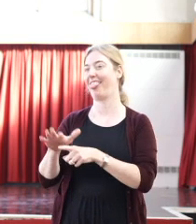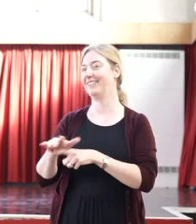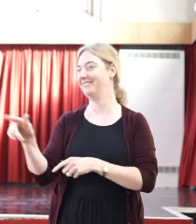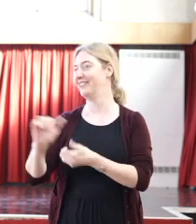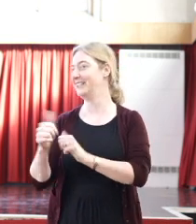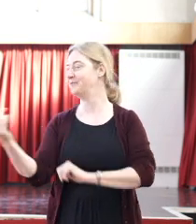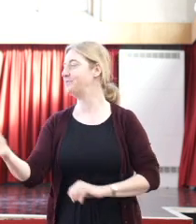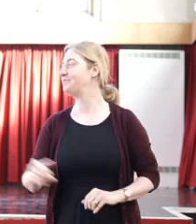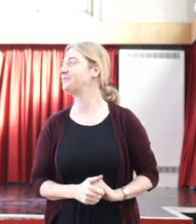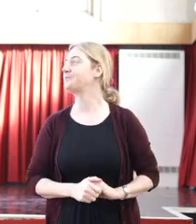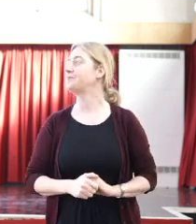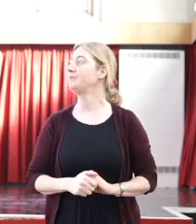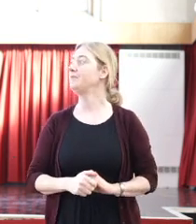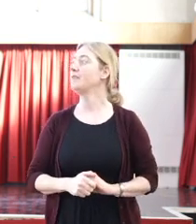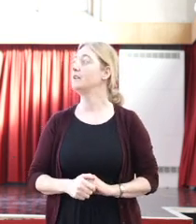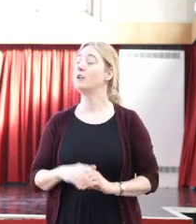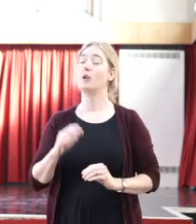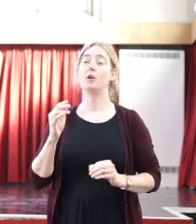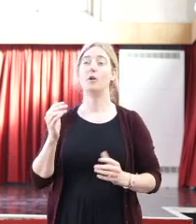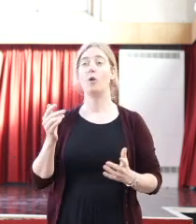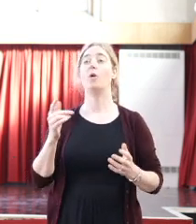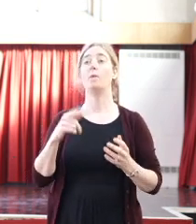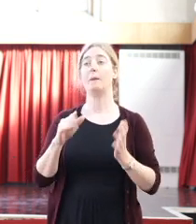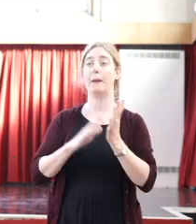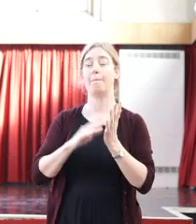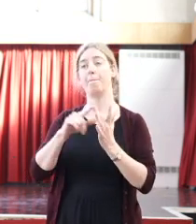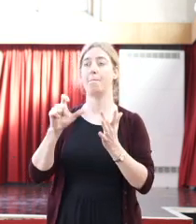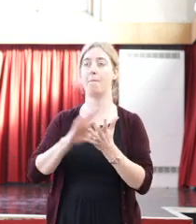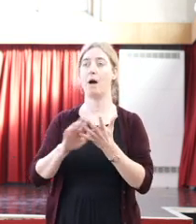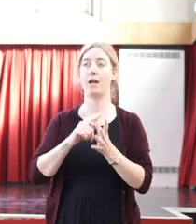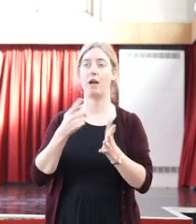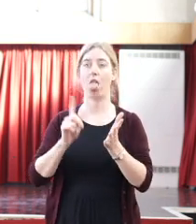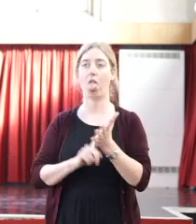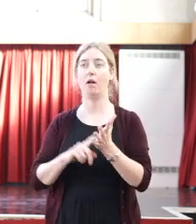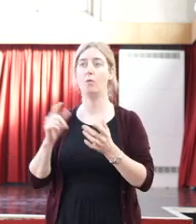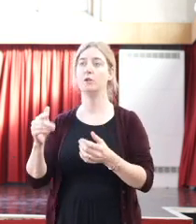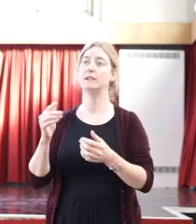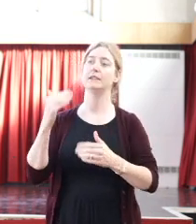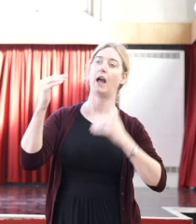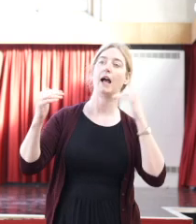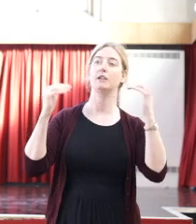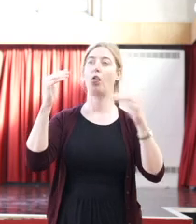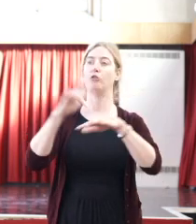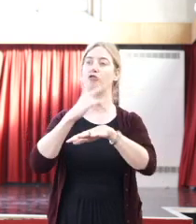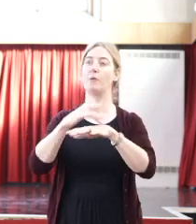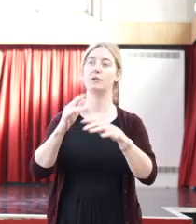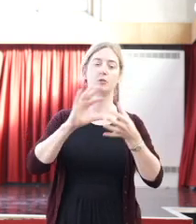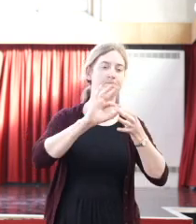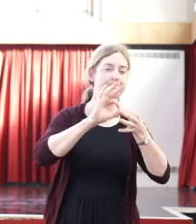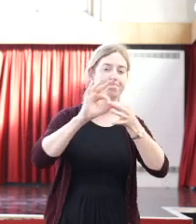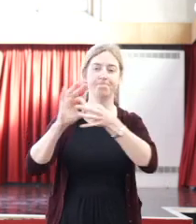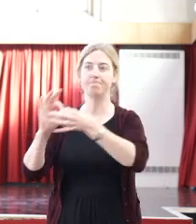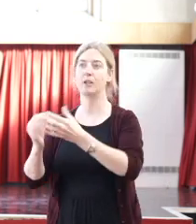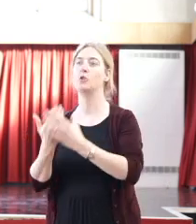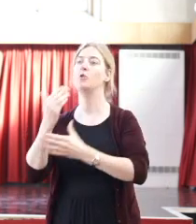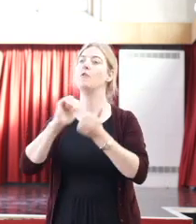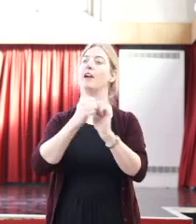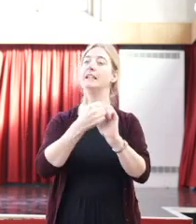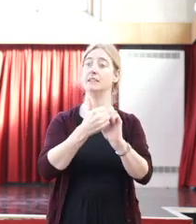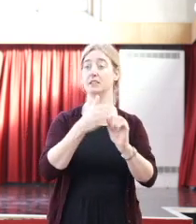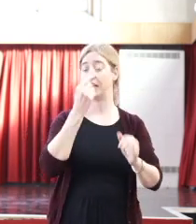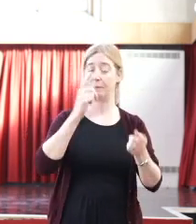To lose a little bit around the tummy, or Michael engaging in adult drama to make friends. Our